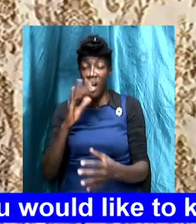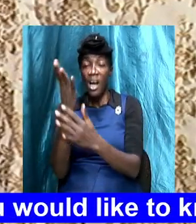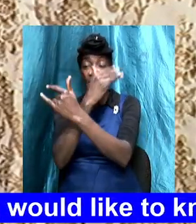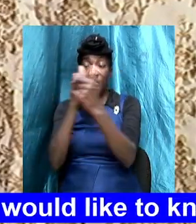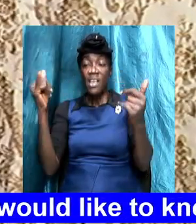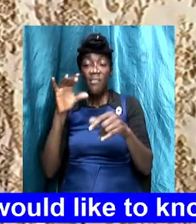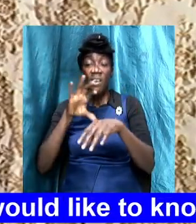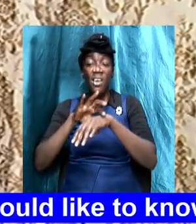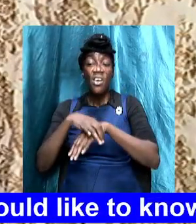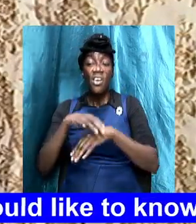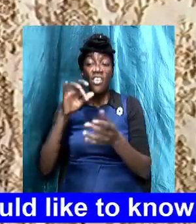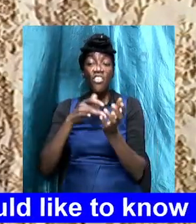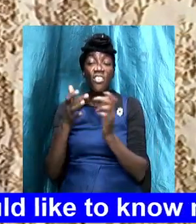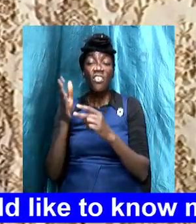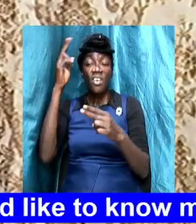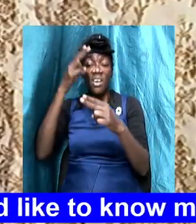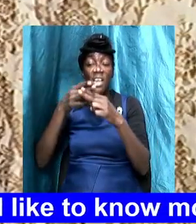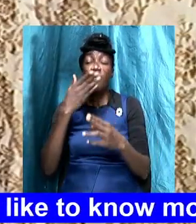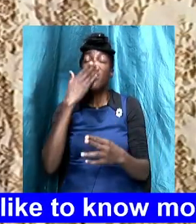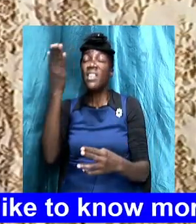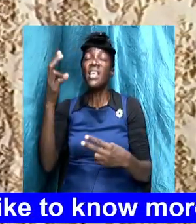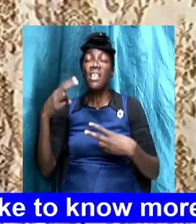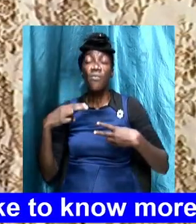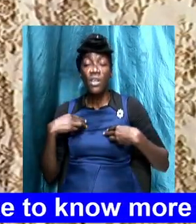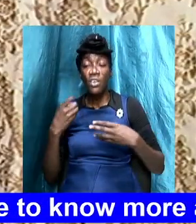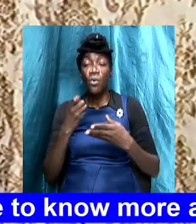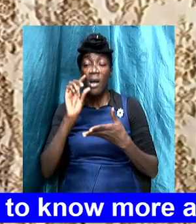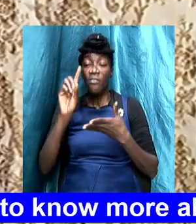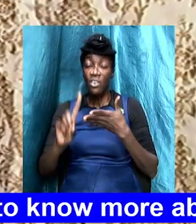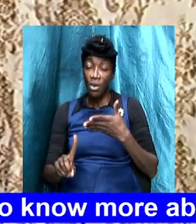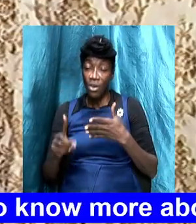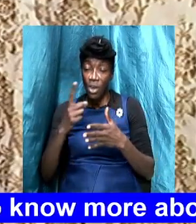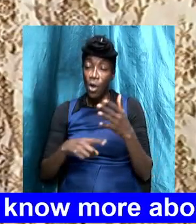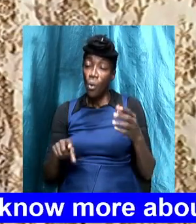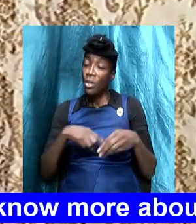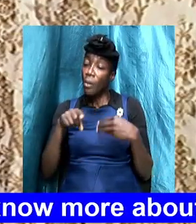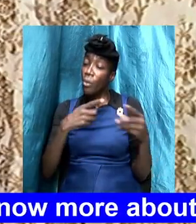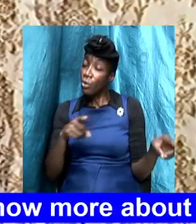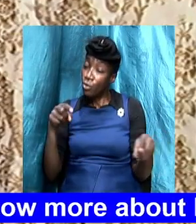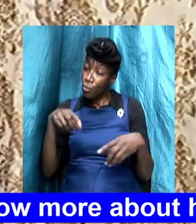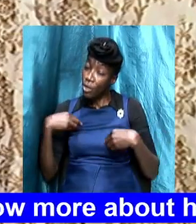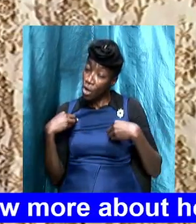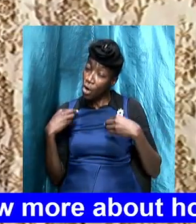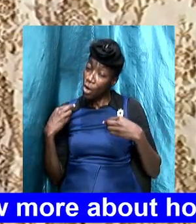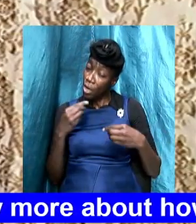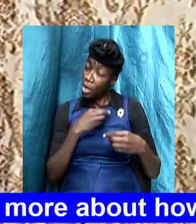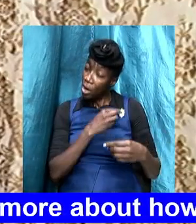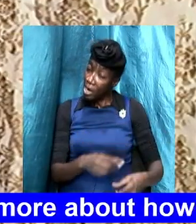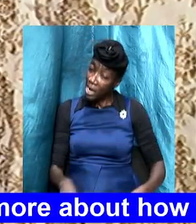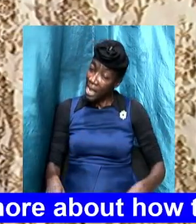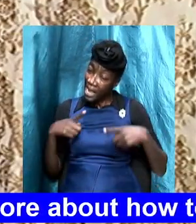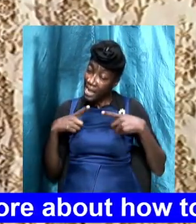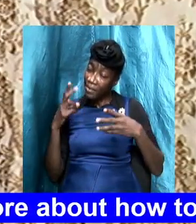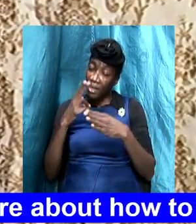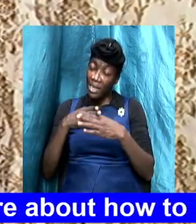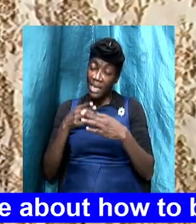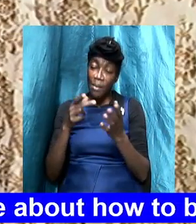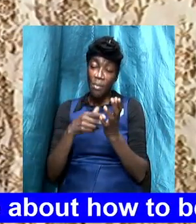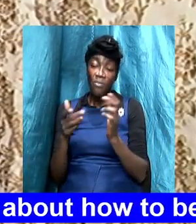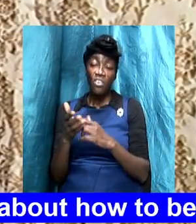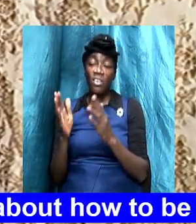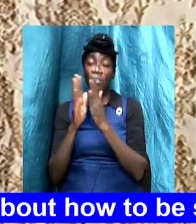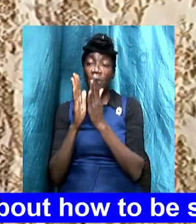name. Thank you, Lord, for what you have done. And for what you're about to do in our lives. In the name of Jesus we pray.